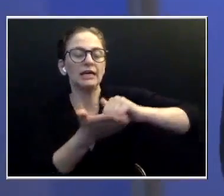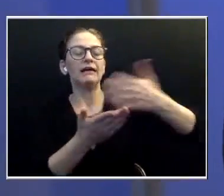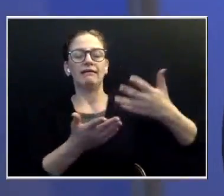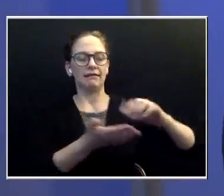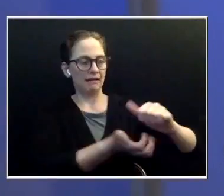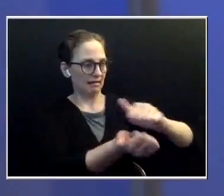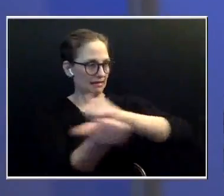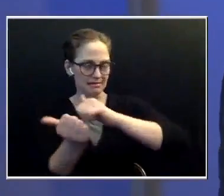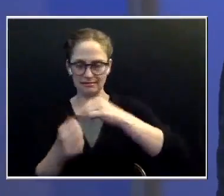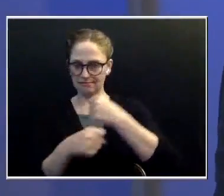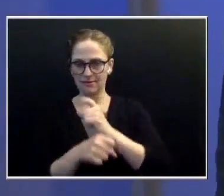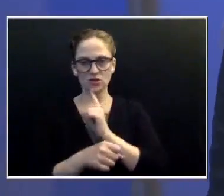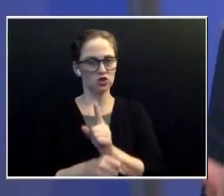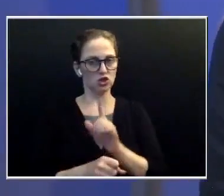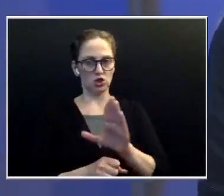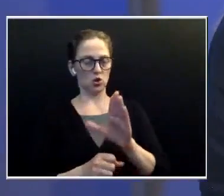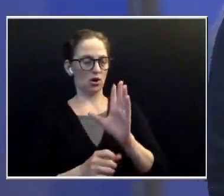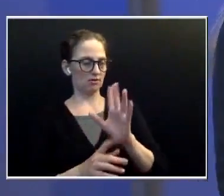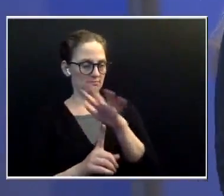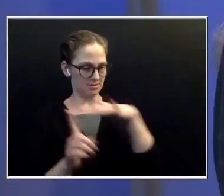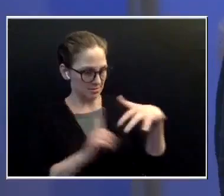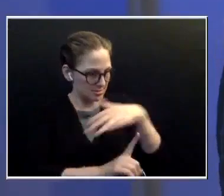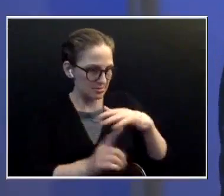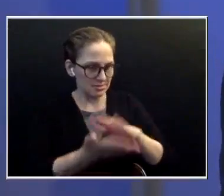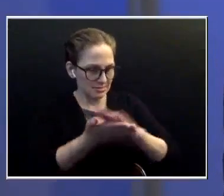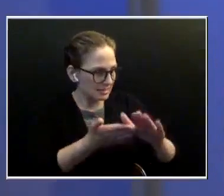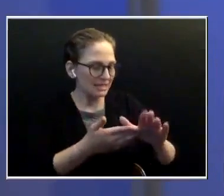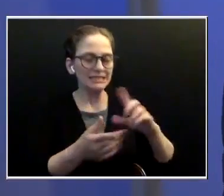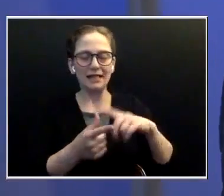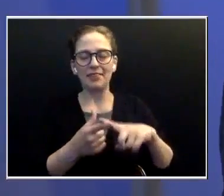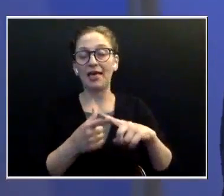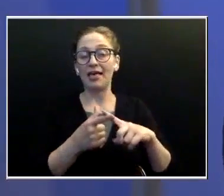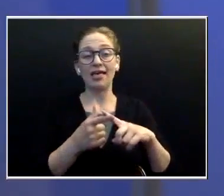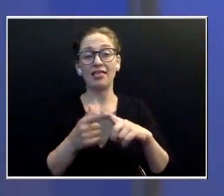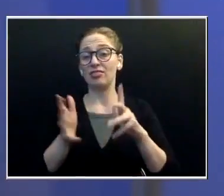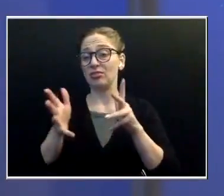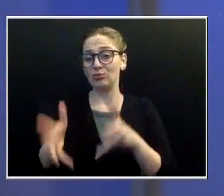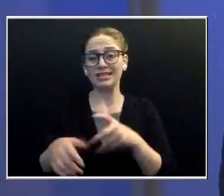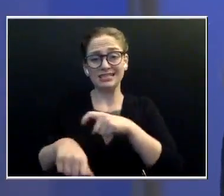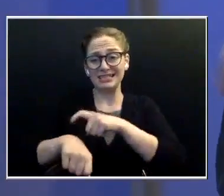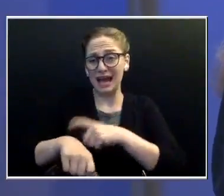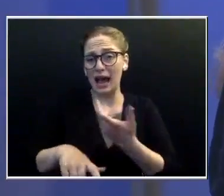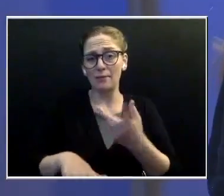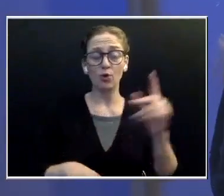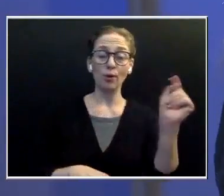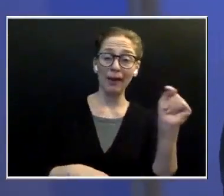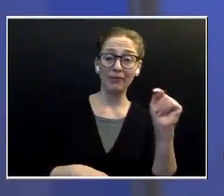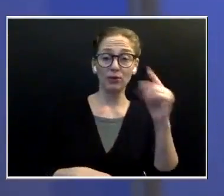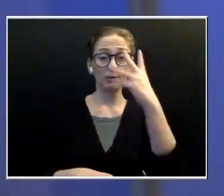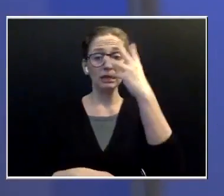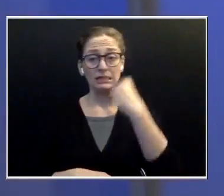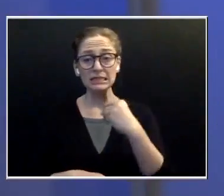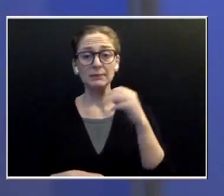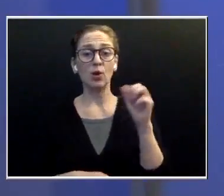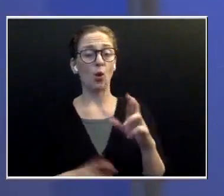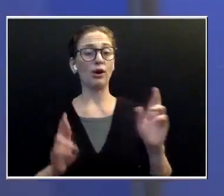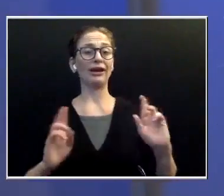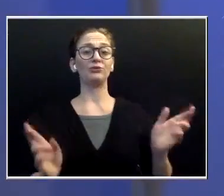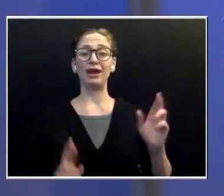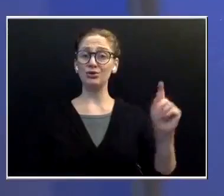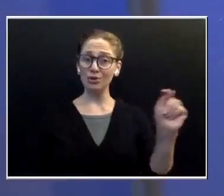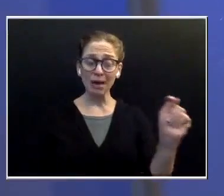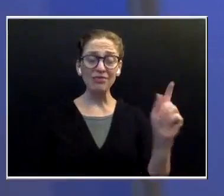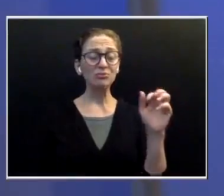the other rest of the time, you're going to the bathroom, you're sleeping, or getting ready to go to the bathroom, or having cramps, or crying on the